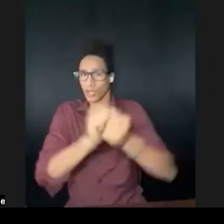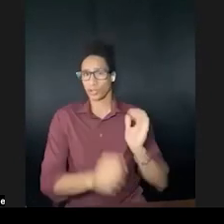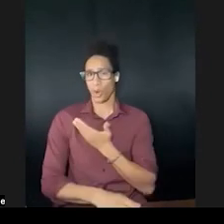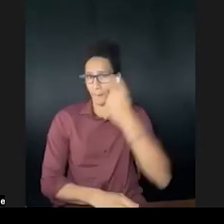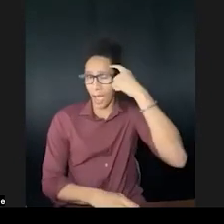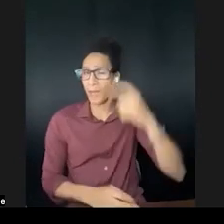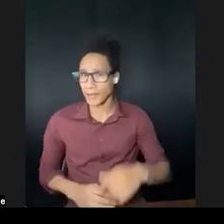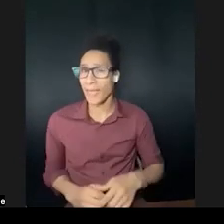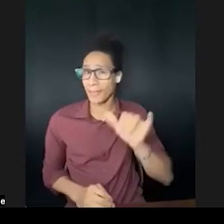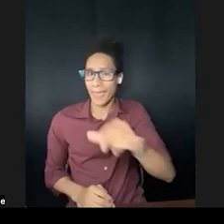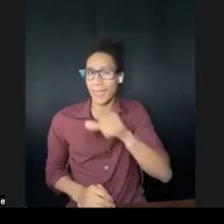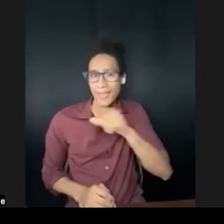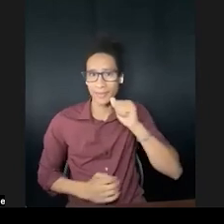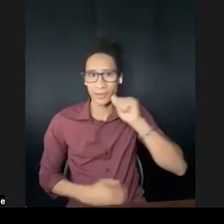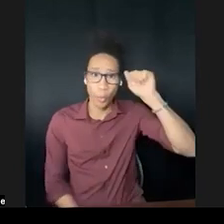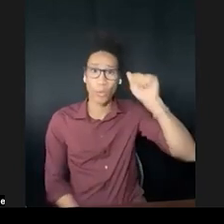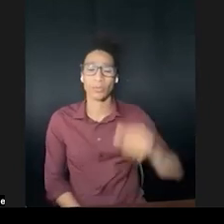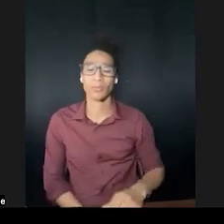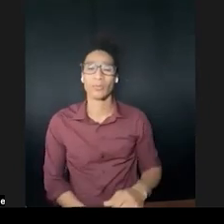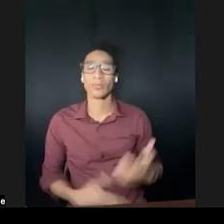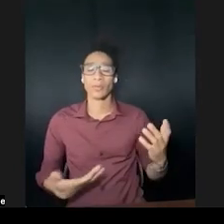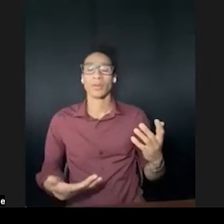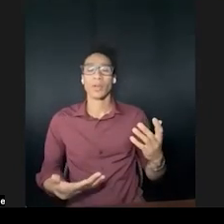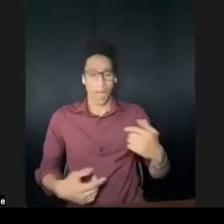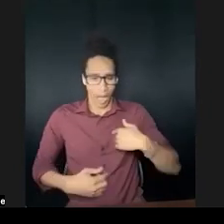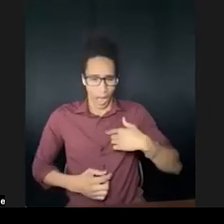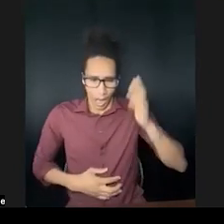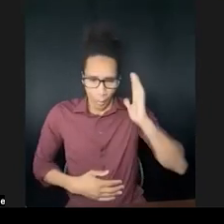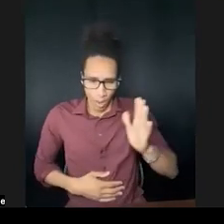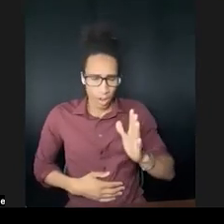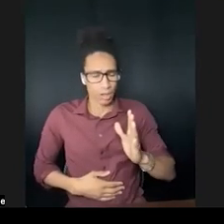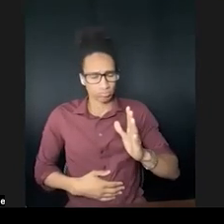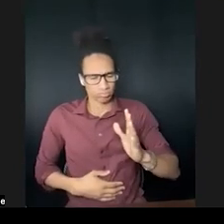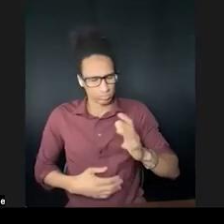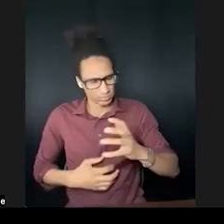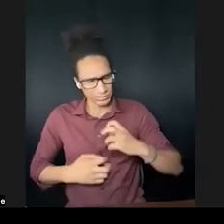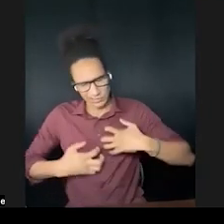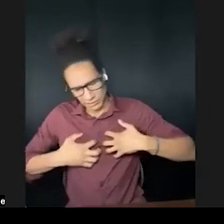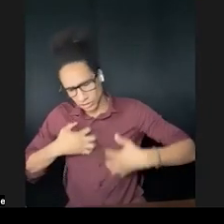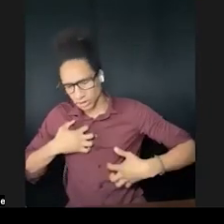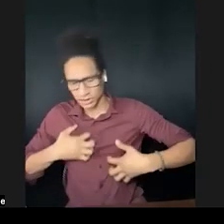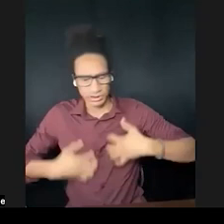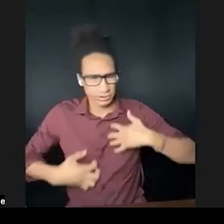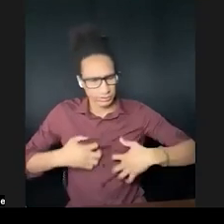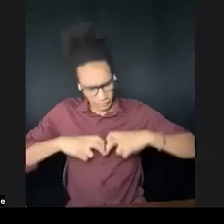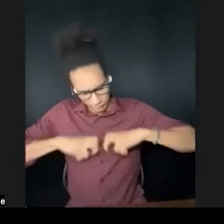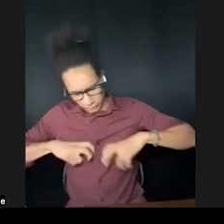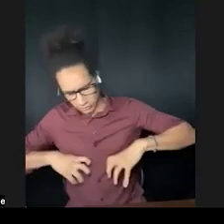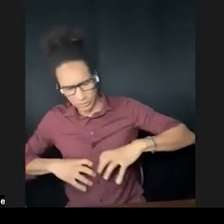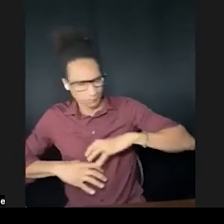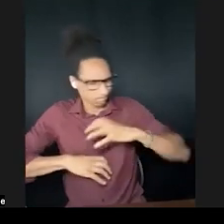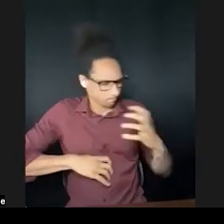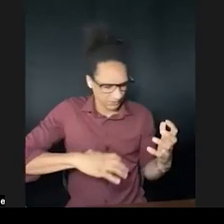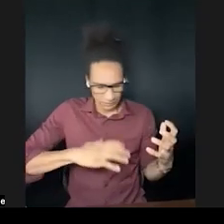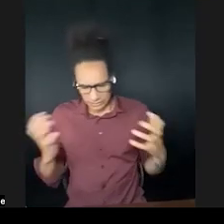It's adult to say, I'm going to talk about this through the pain. And again, the generosity of how this